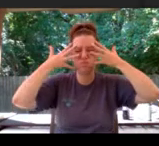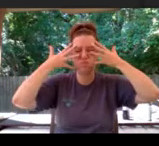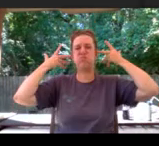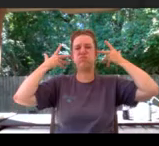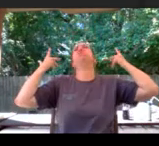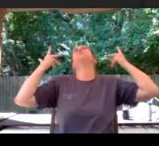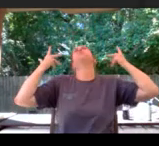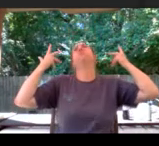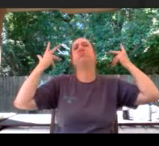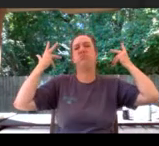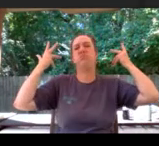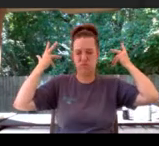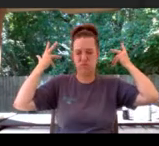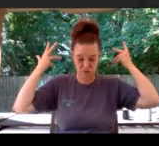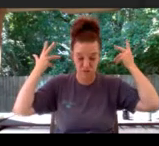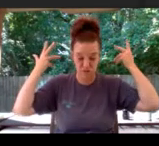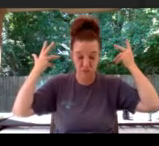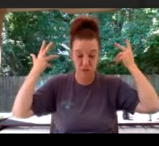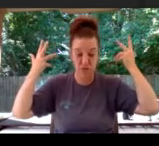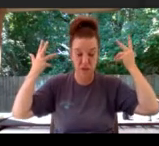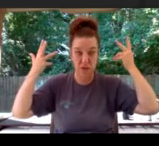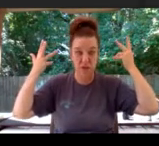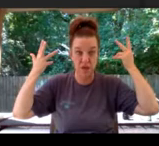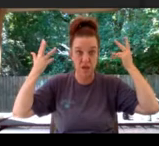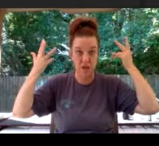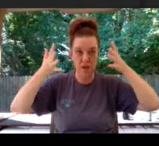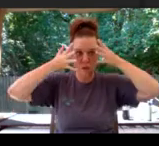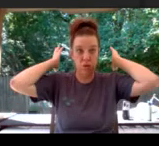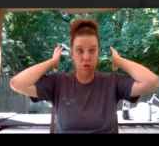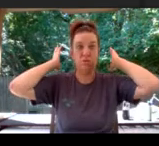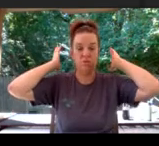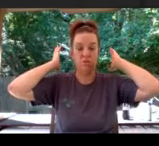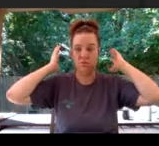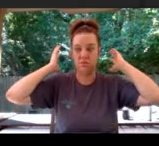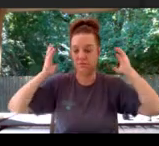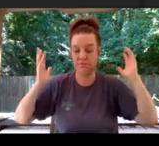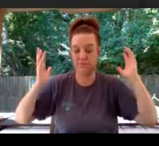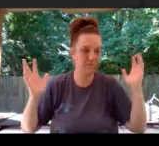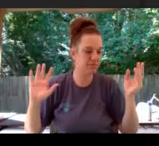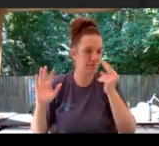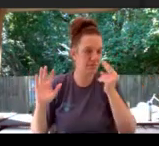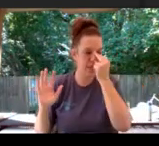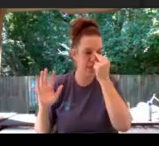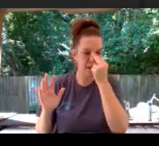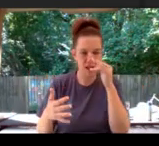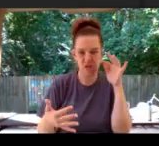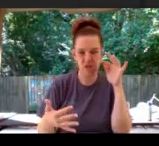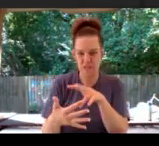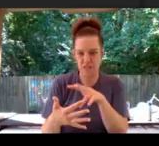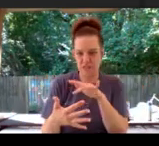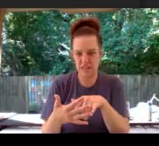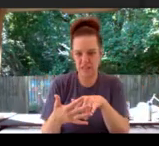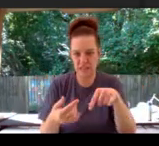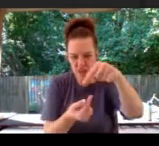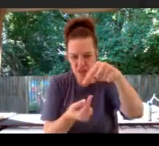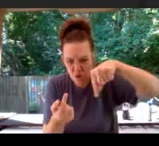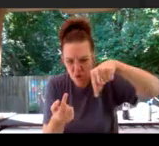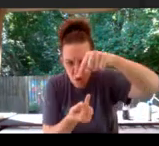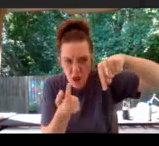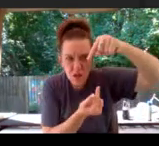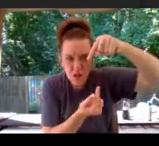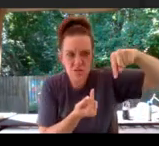blasted their faces and blew back their hair. Niles studied the coils in front of